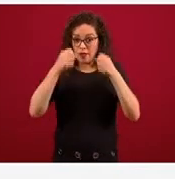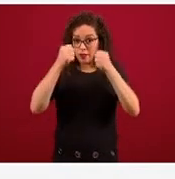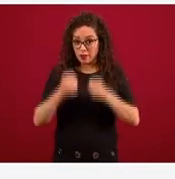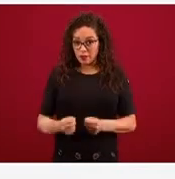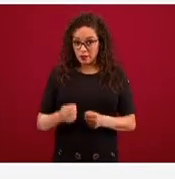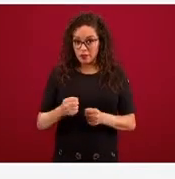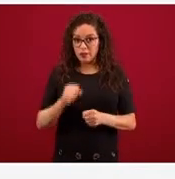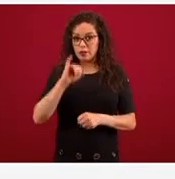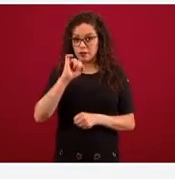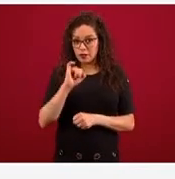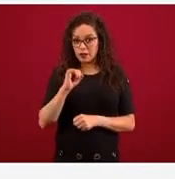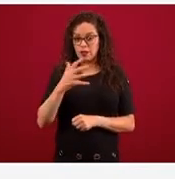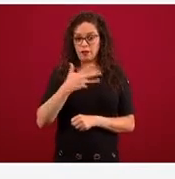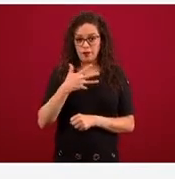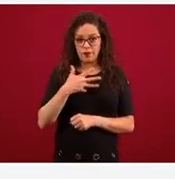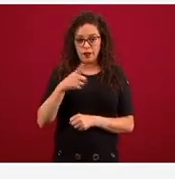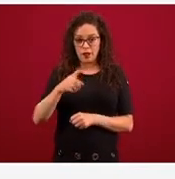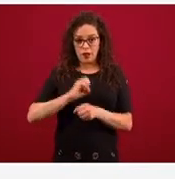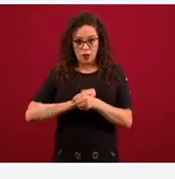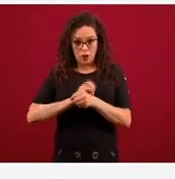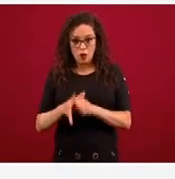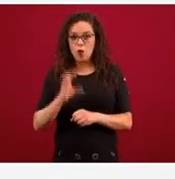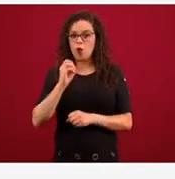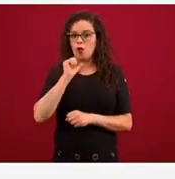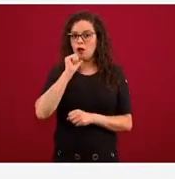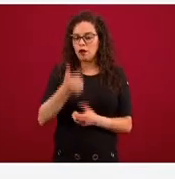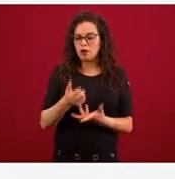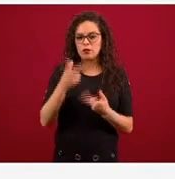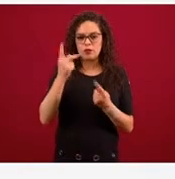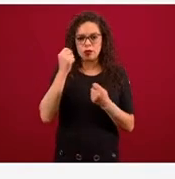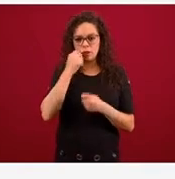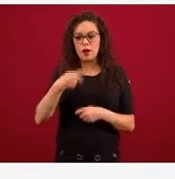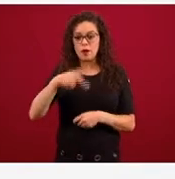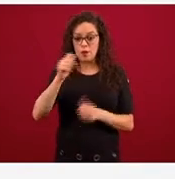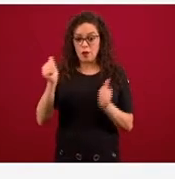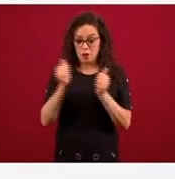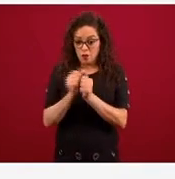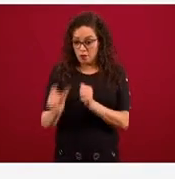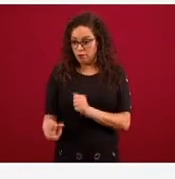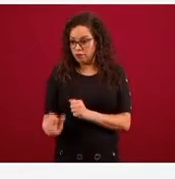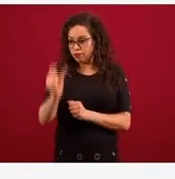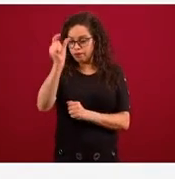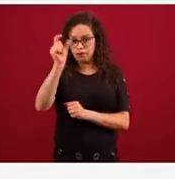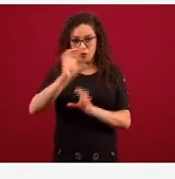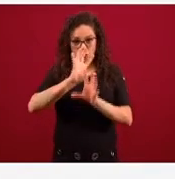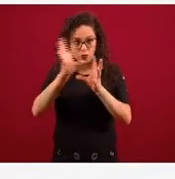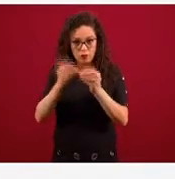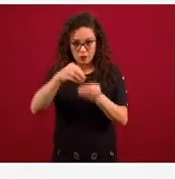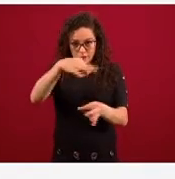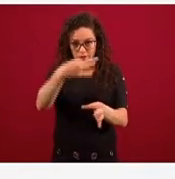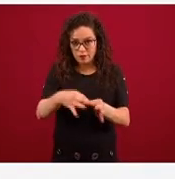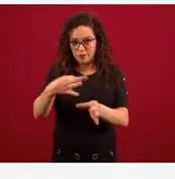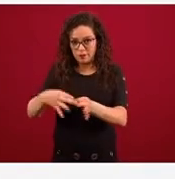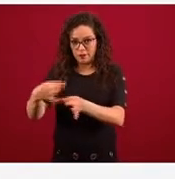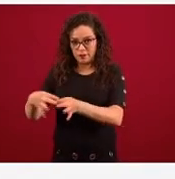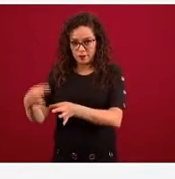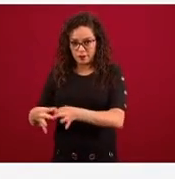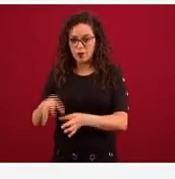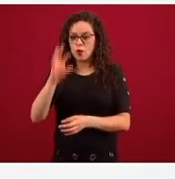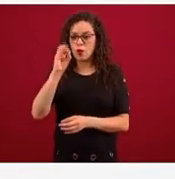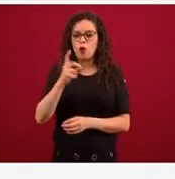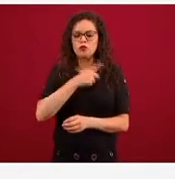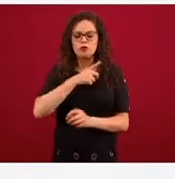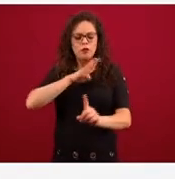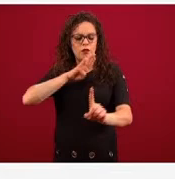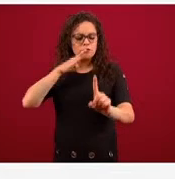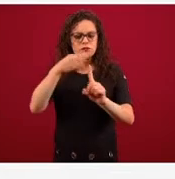están having confirmadas, es COVID. decir, si vemos So with the el gráfico complete con la bar barra on this completa, graph, ¿no? we can have an O si idea, solo nos or if we enfocamos take a en las look just at azules, the